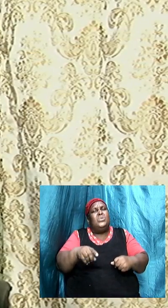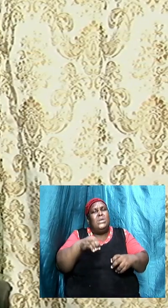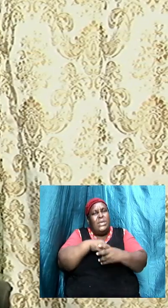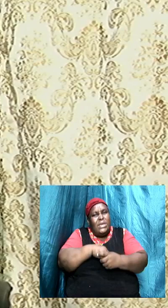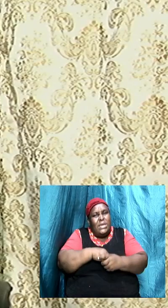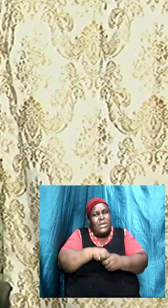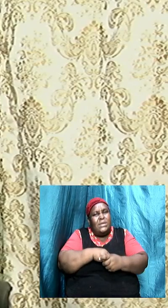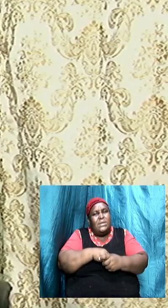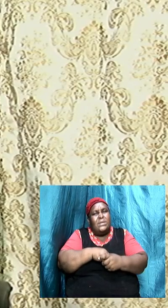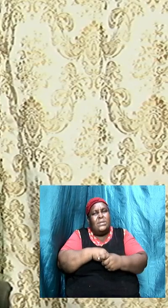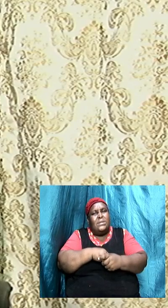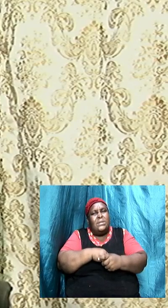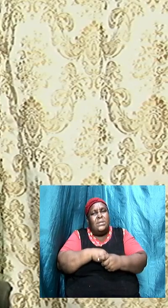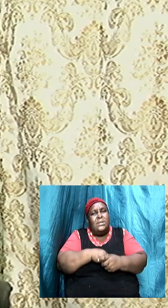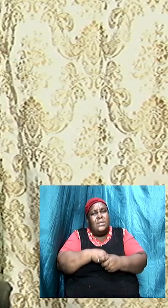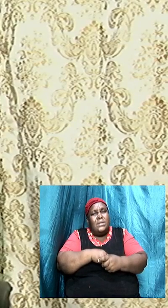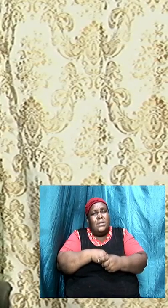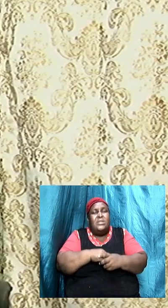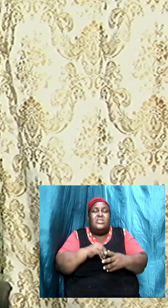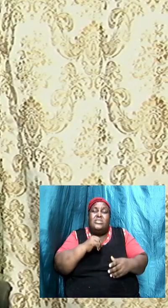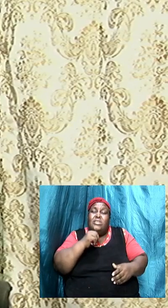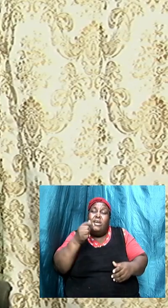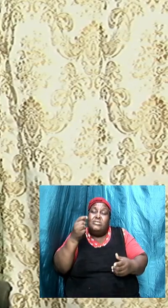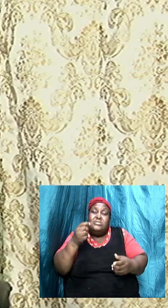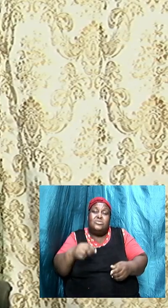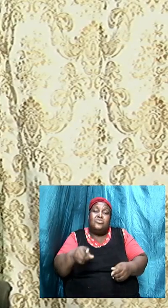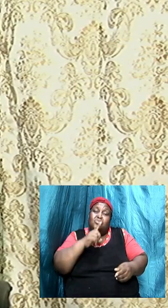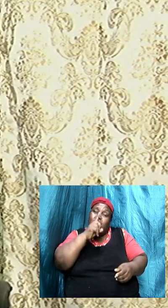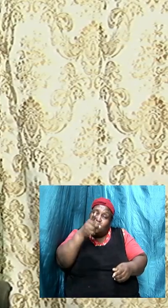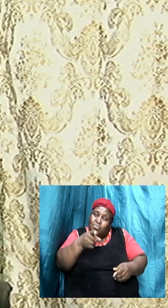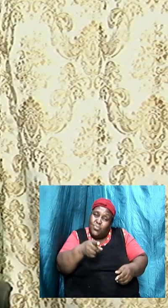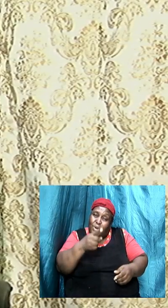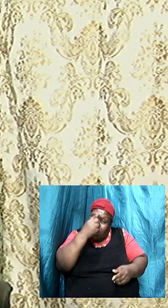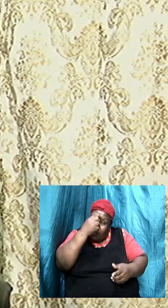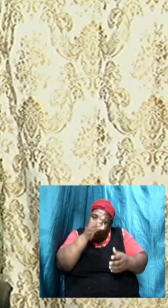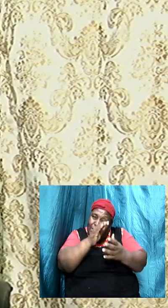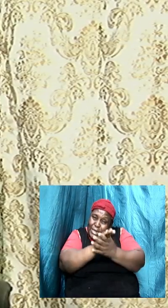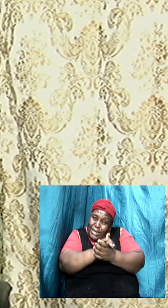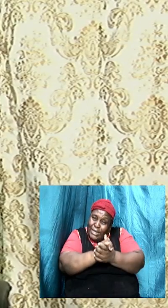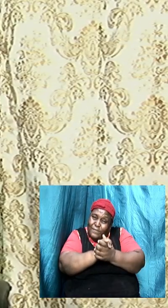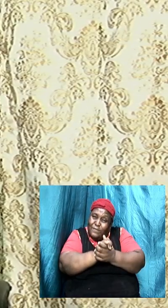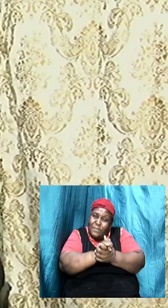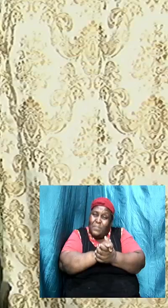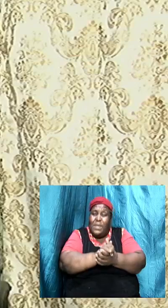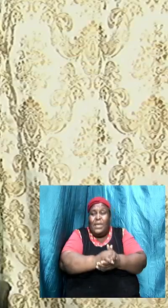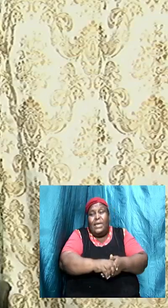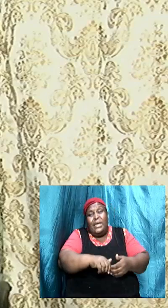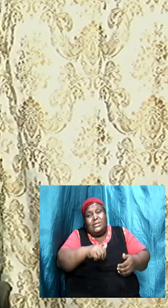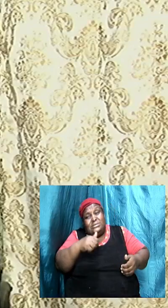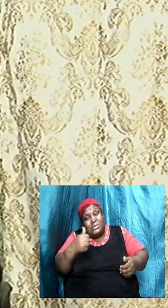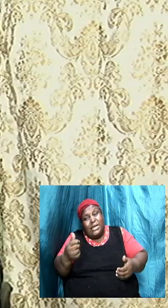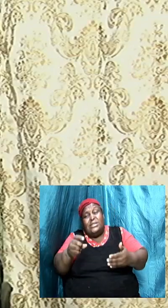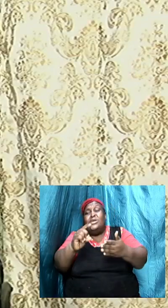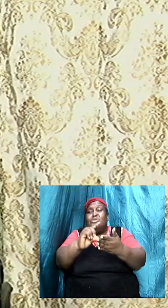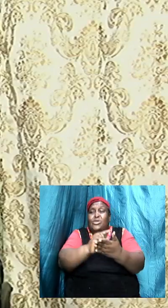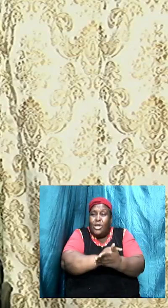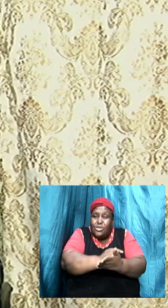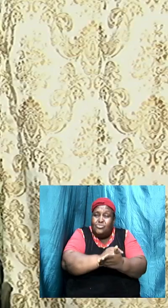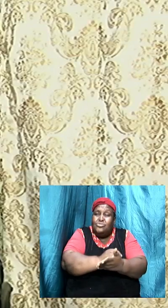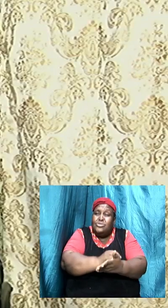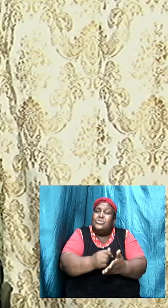that another doctrine, another wind of doctrine is going to blow, and you are going to be moved out of your place.